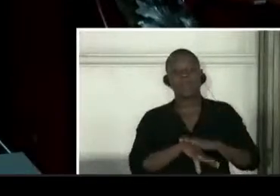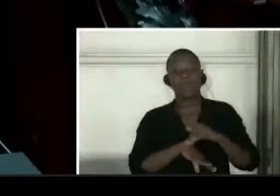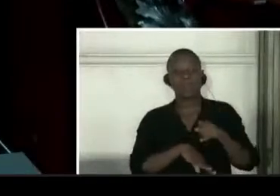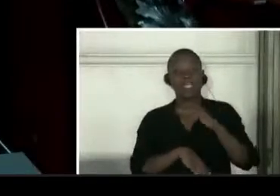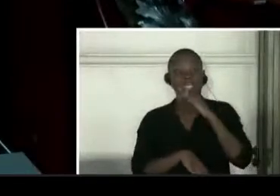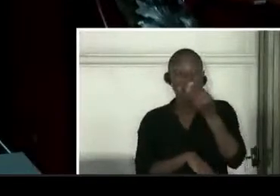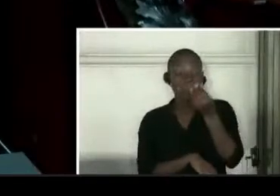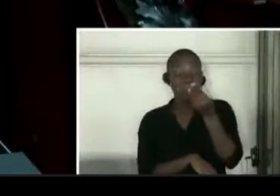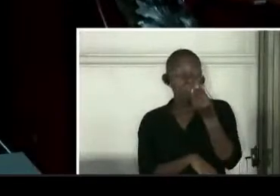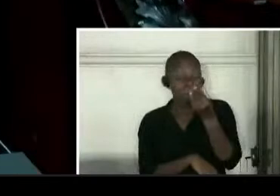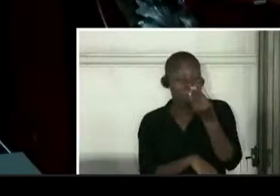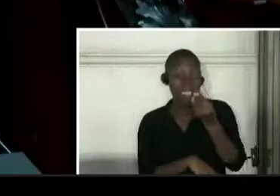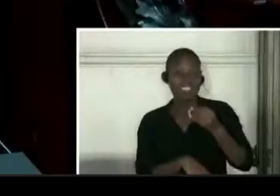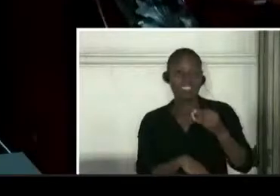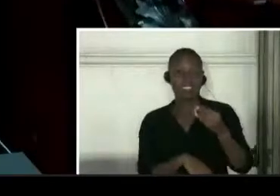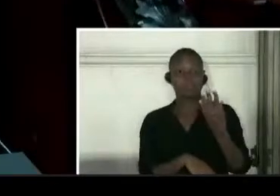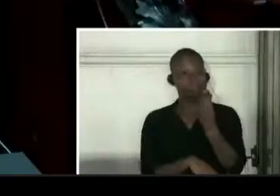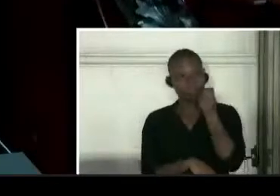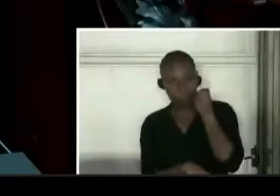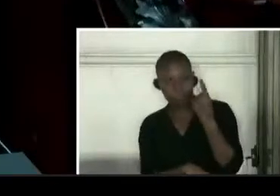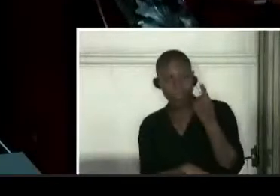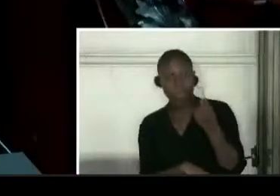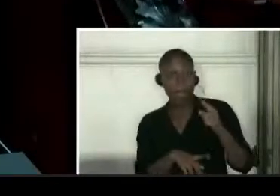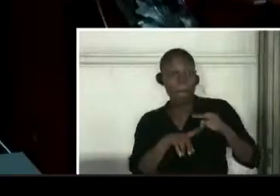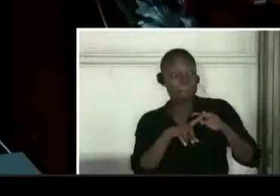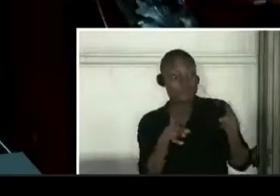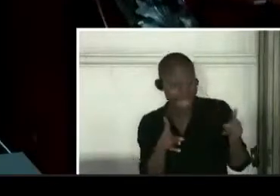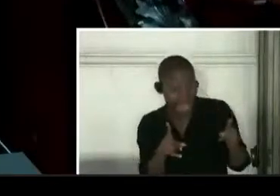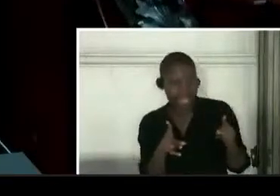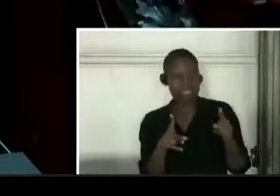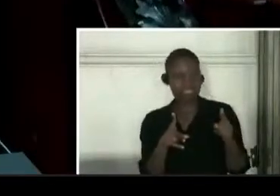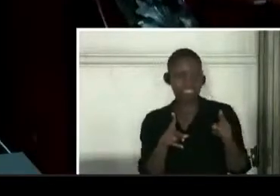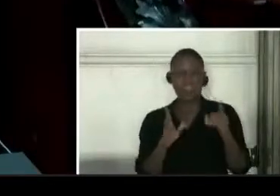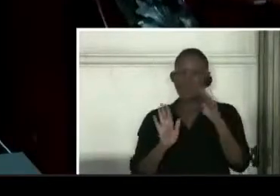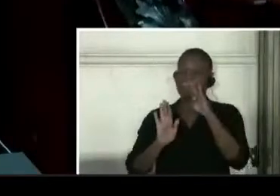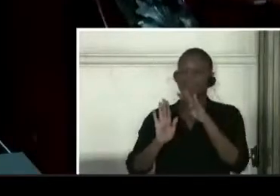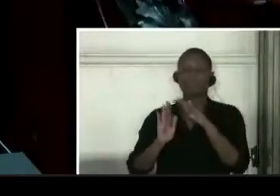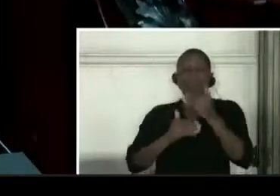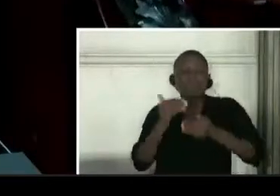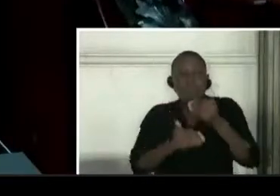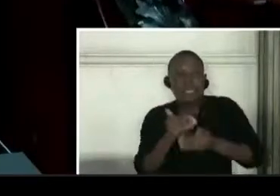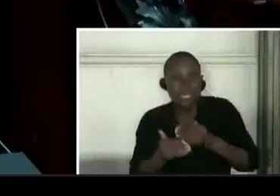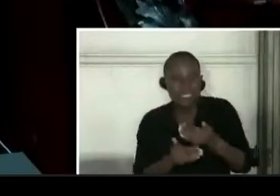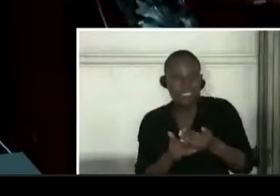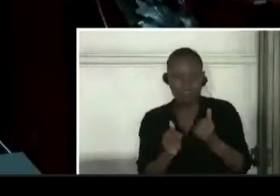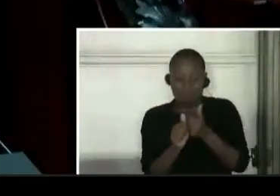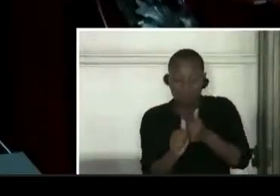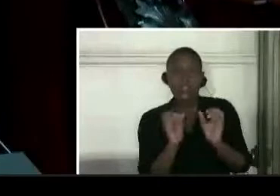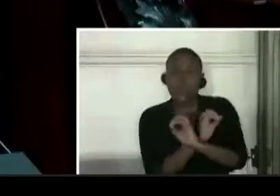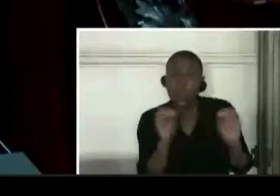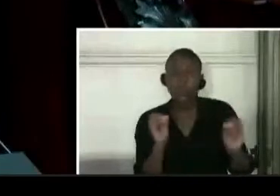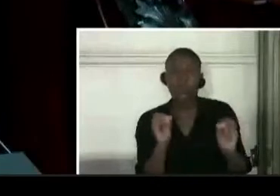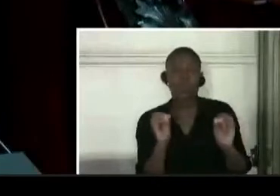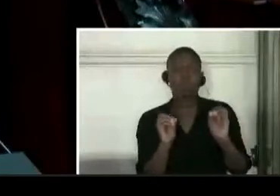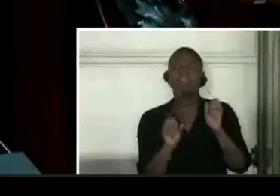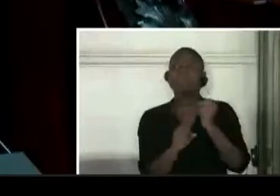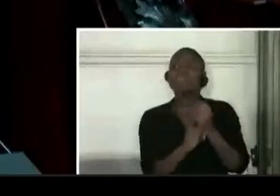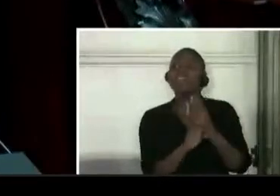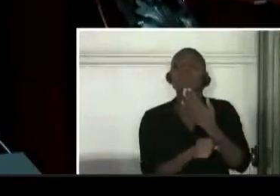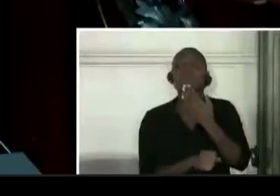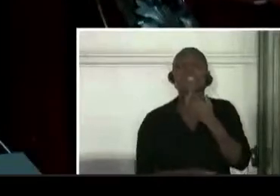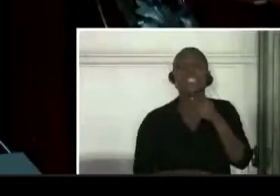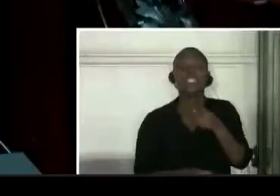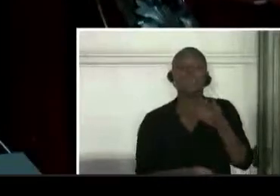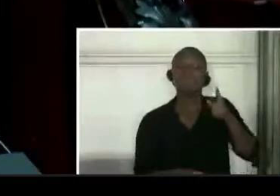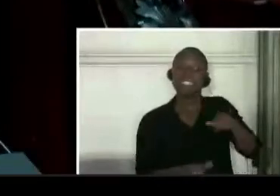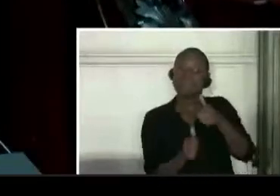imali idliwe, but it is because there were certain processes that were not followed. We are then making a call to the department to ensure that we